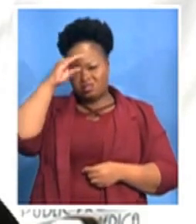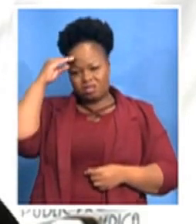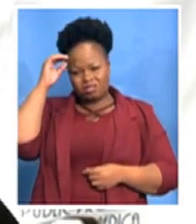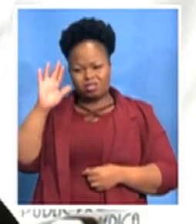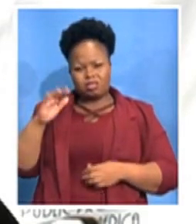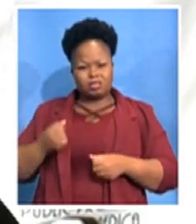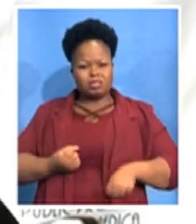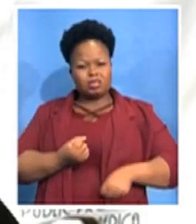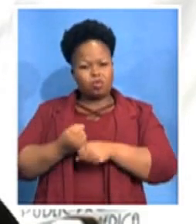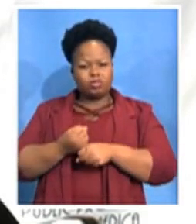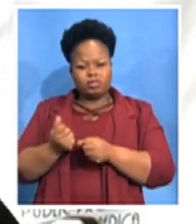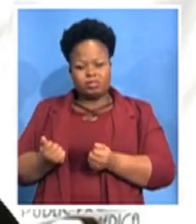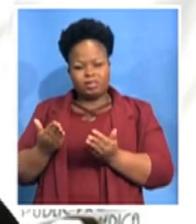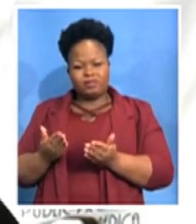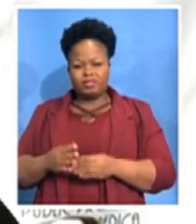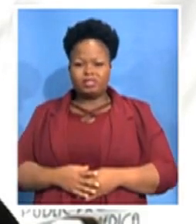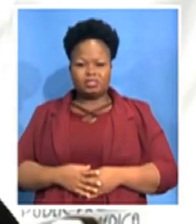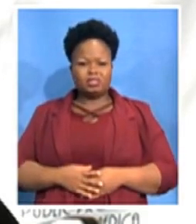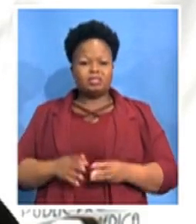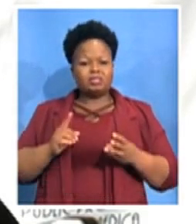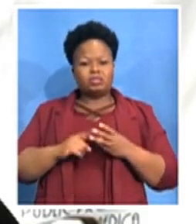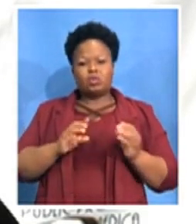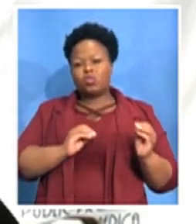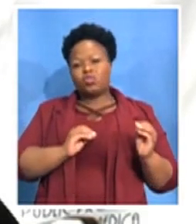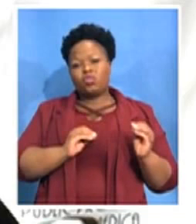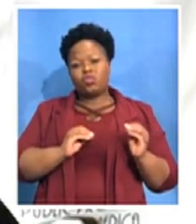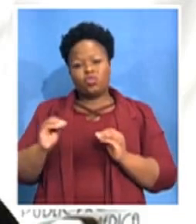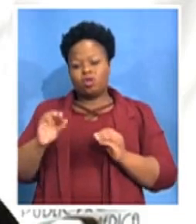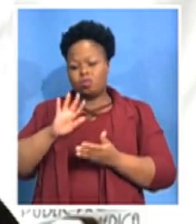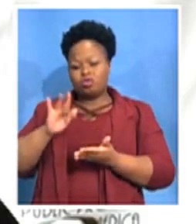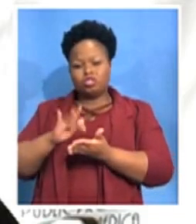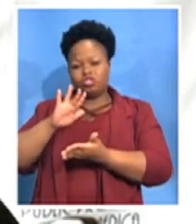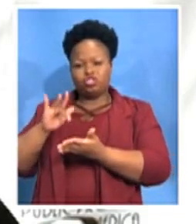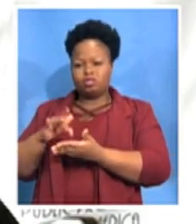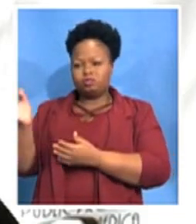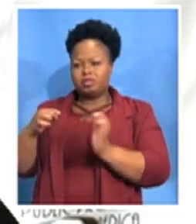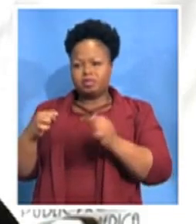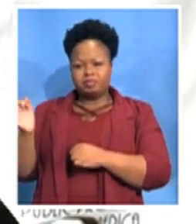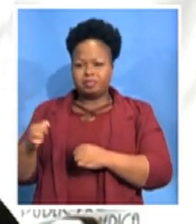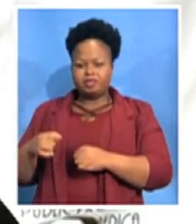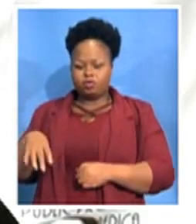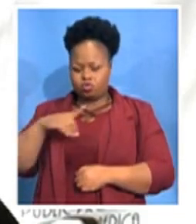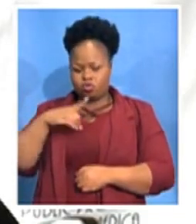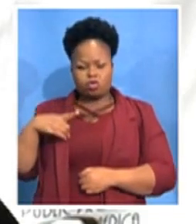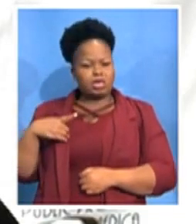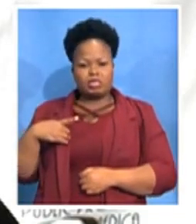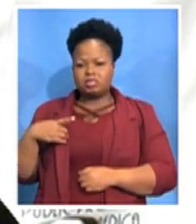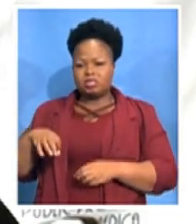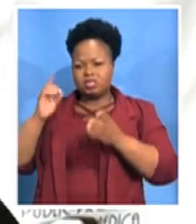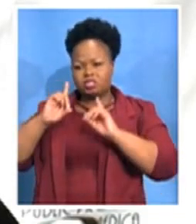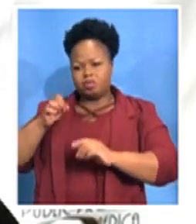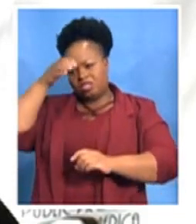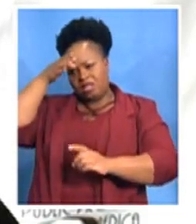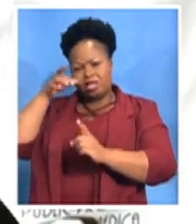in the filling of specialized positions, those are the clinical positions, in the hospitals due to the